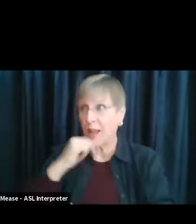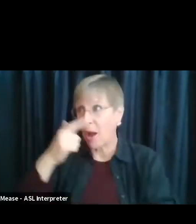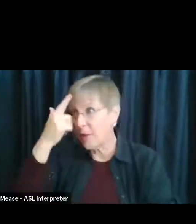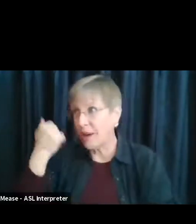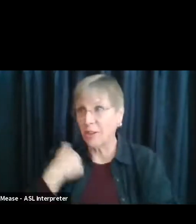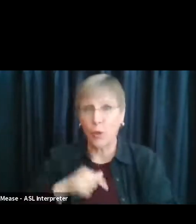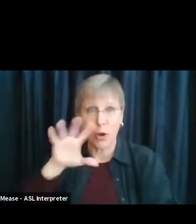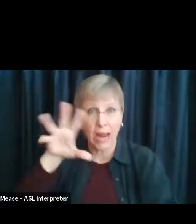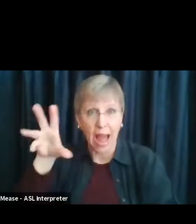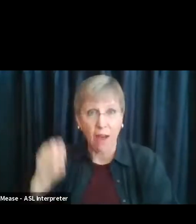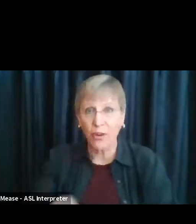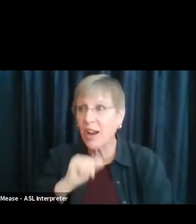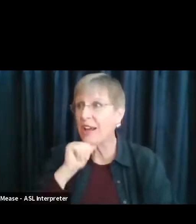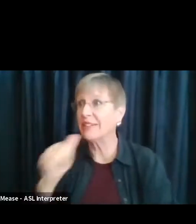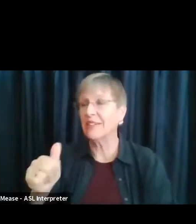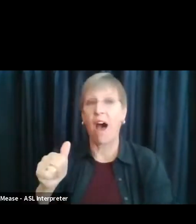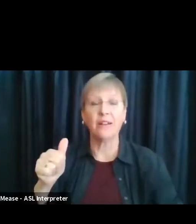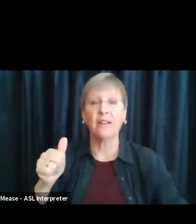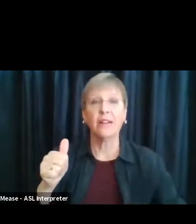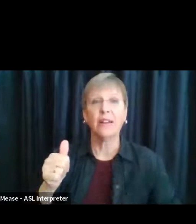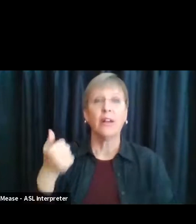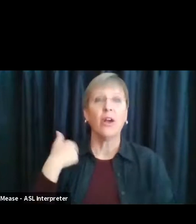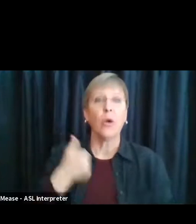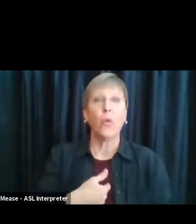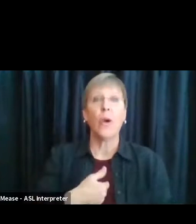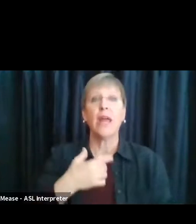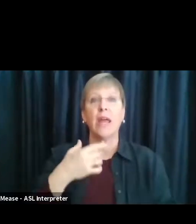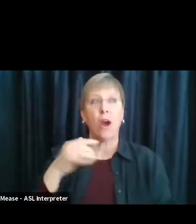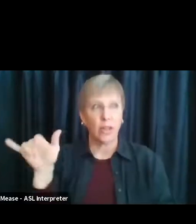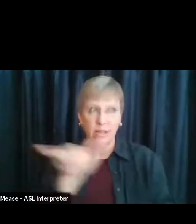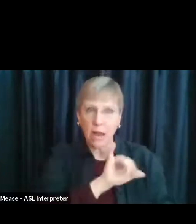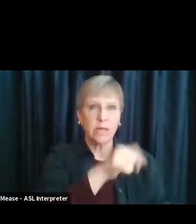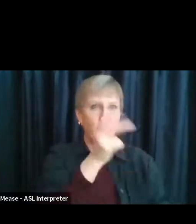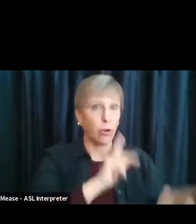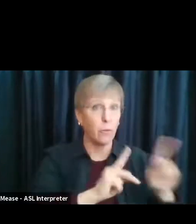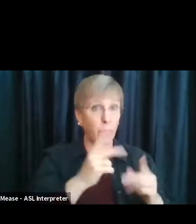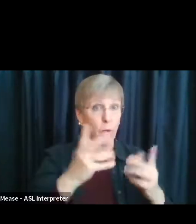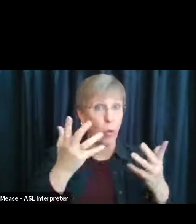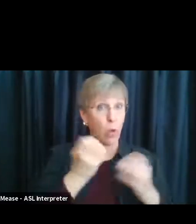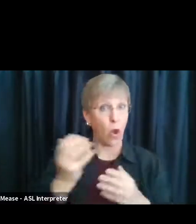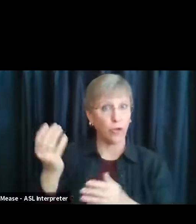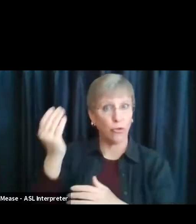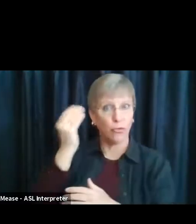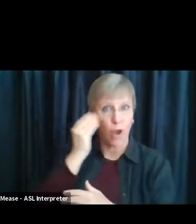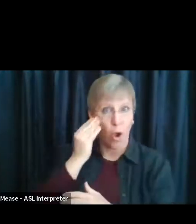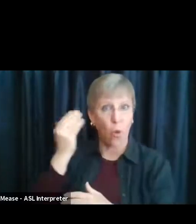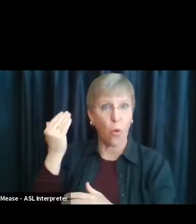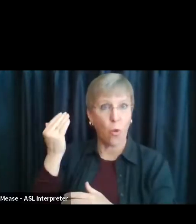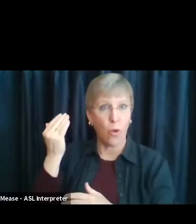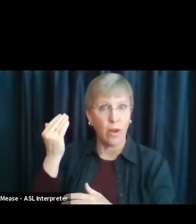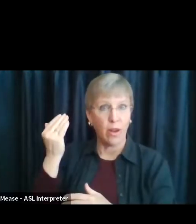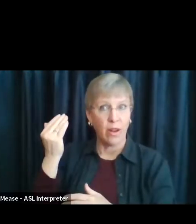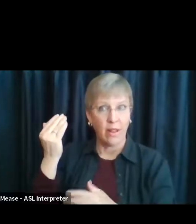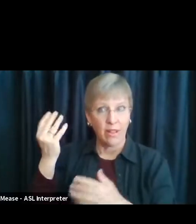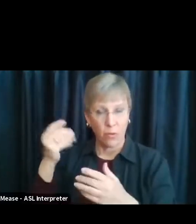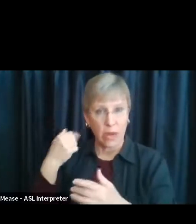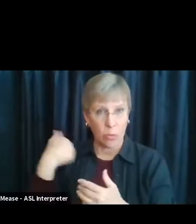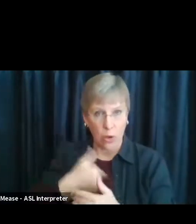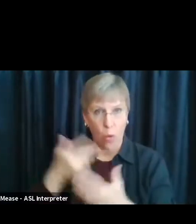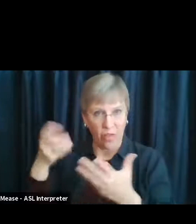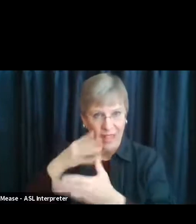in Africa, it's not, we are like everyone else. We just want to know about who we are. And these